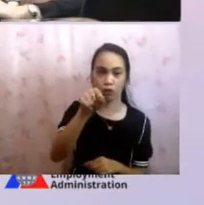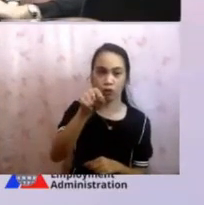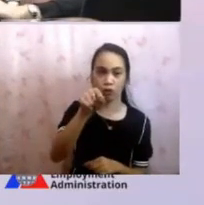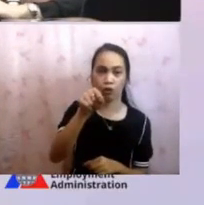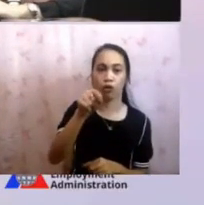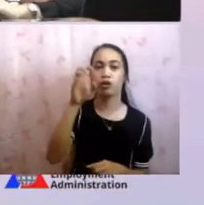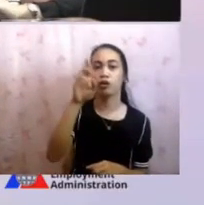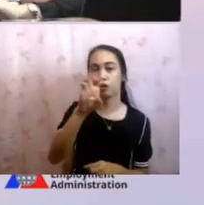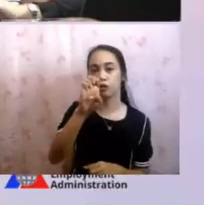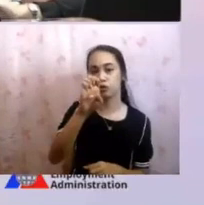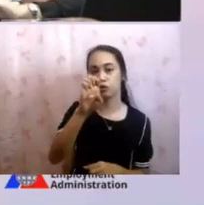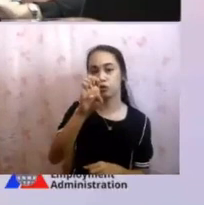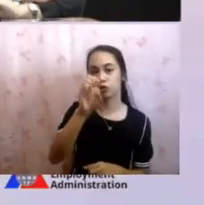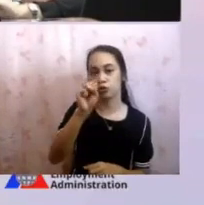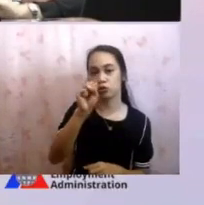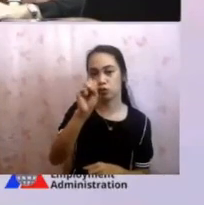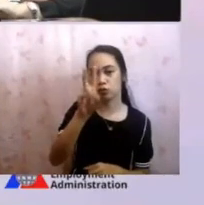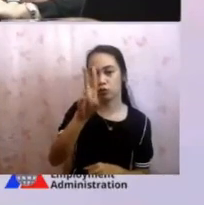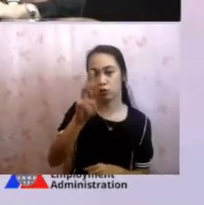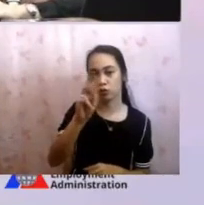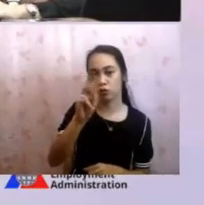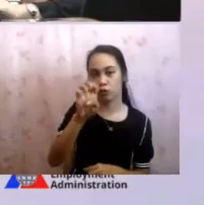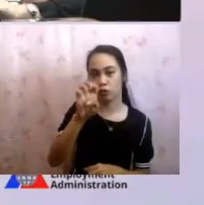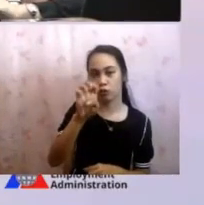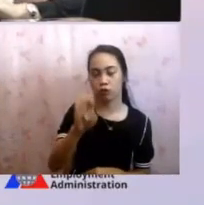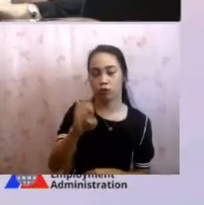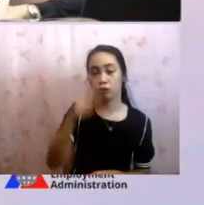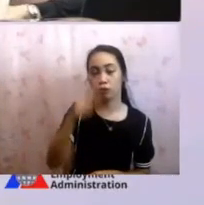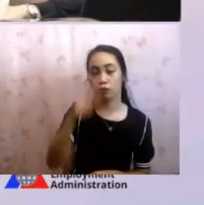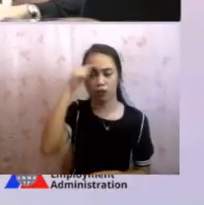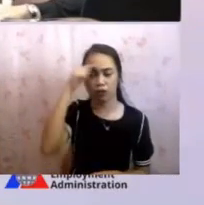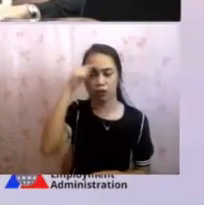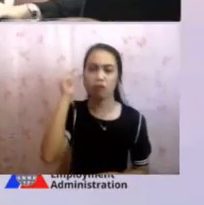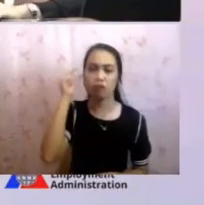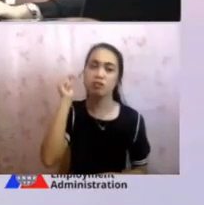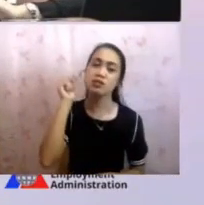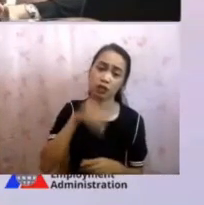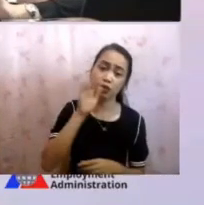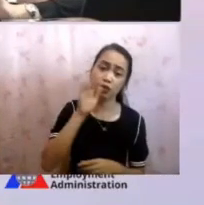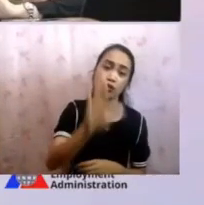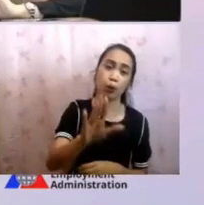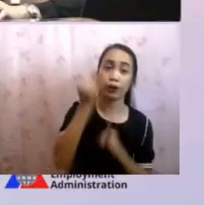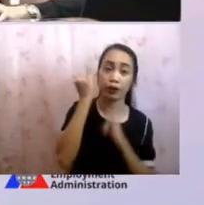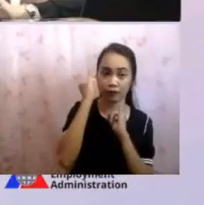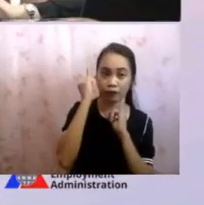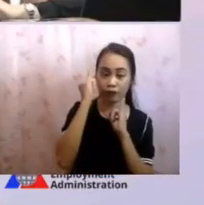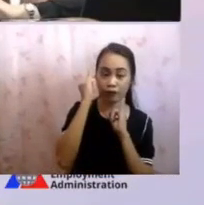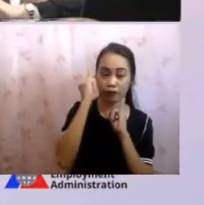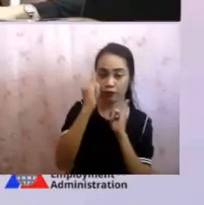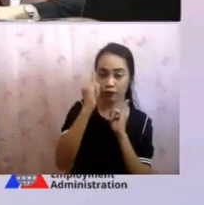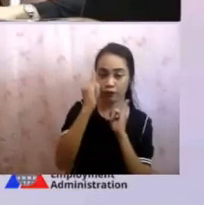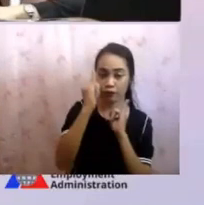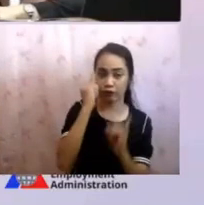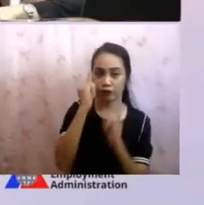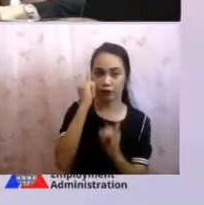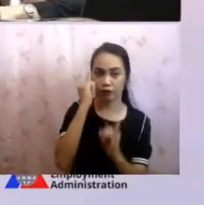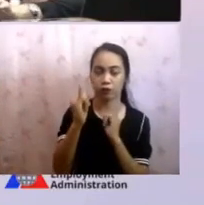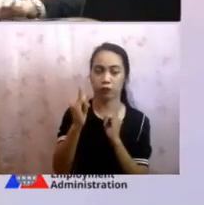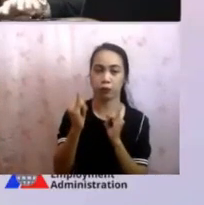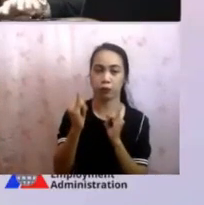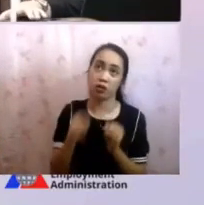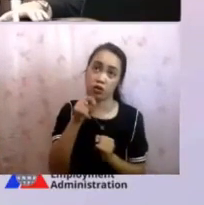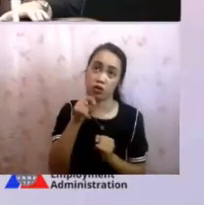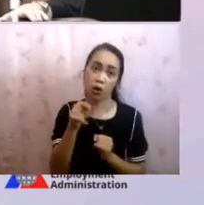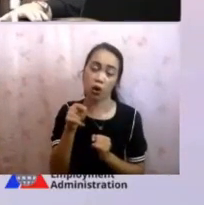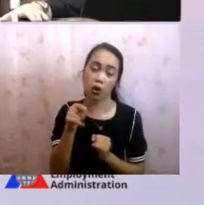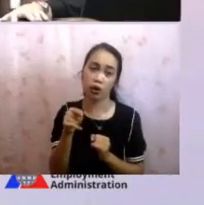because in your interview, your recruiter might ask you what are your hobbies, what are your interests,